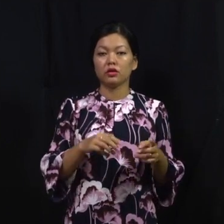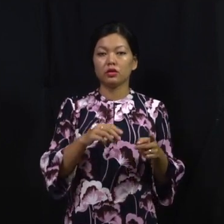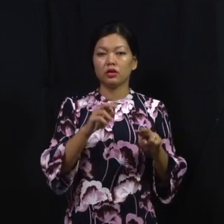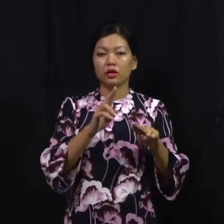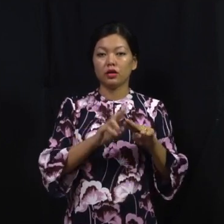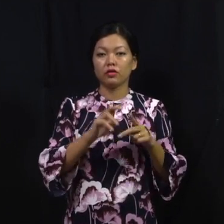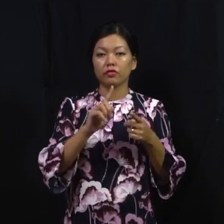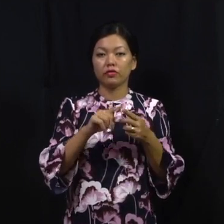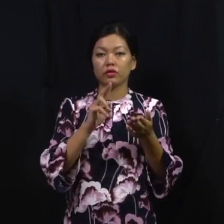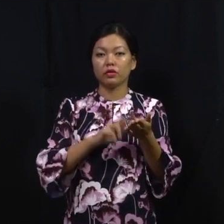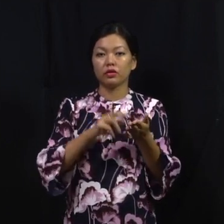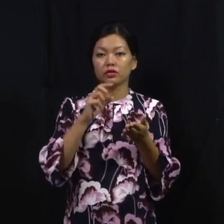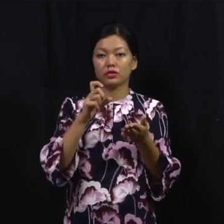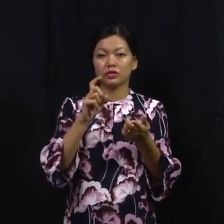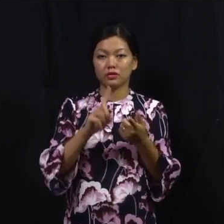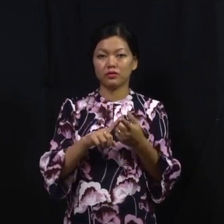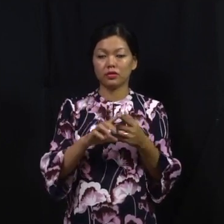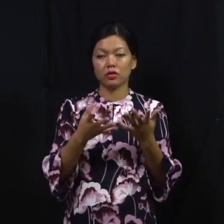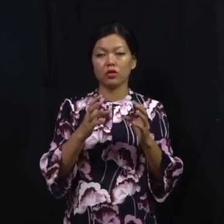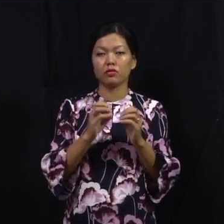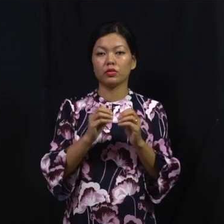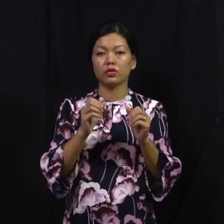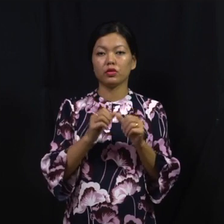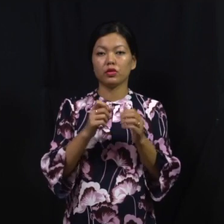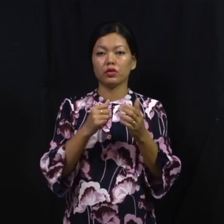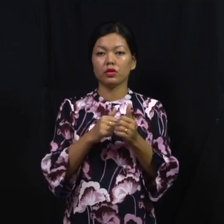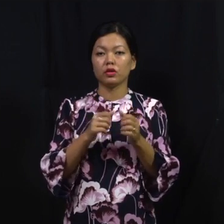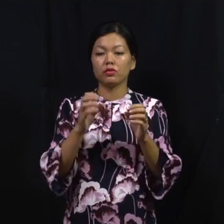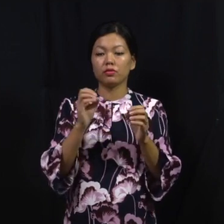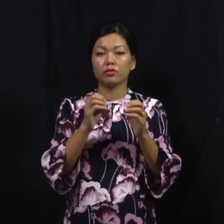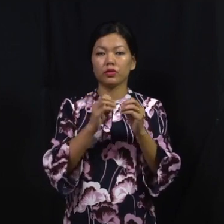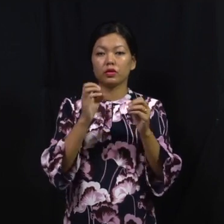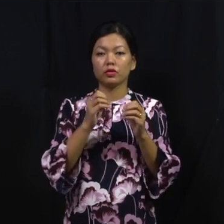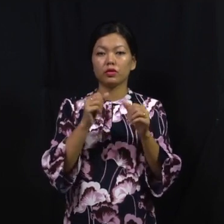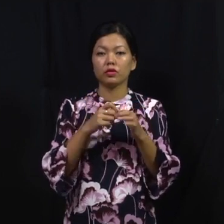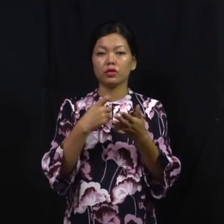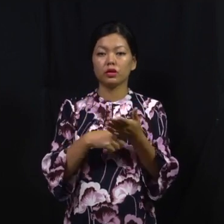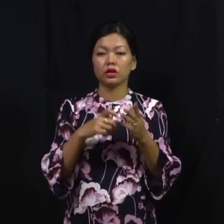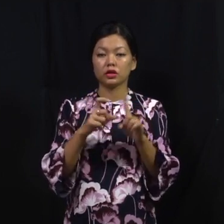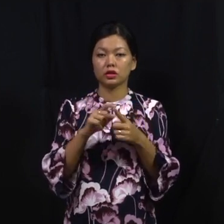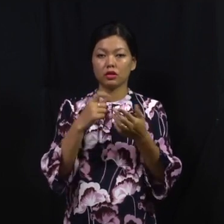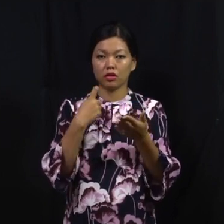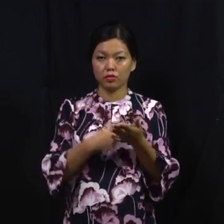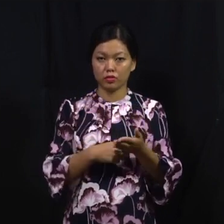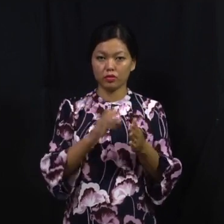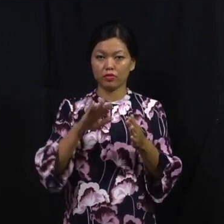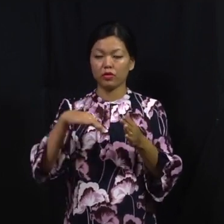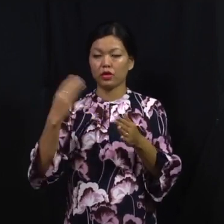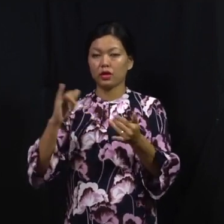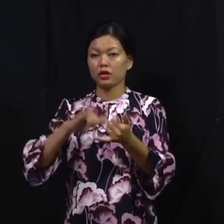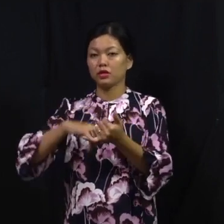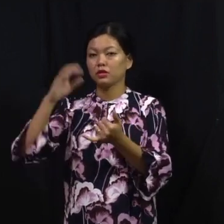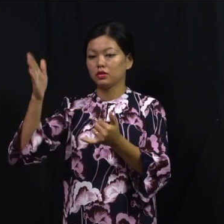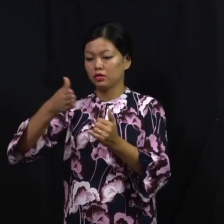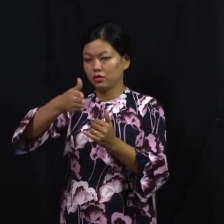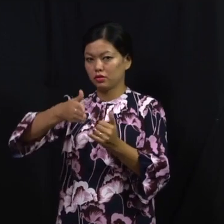state. Okay, and territory, if that territory is rich in mineral resources, it will enhance the economy